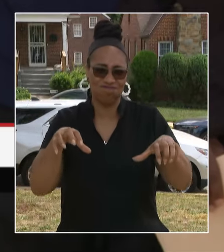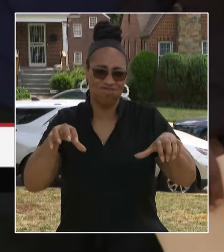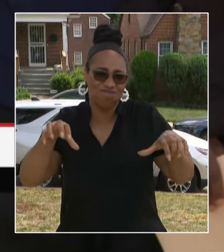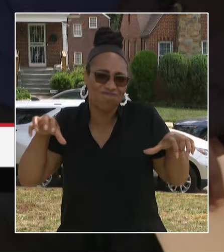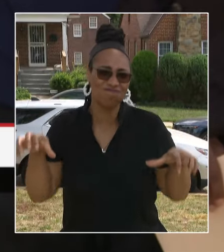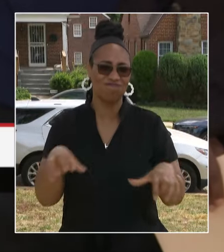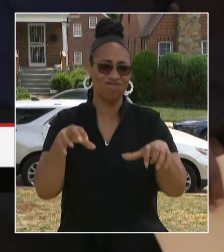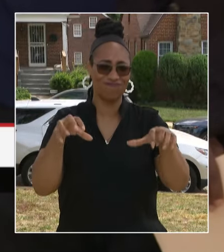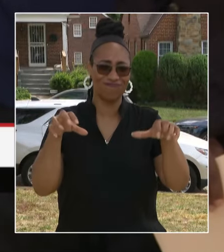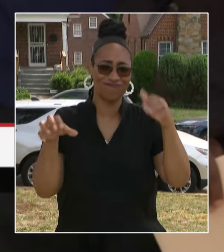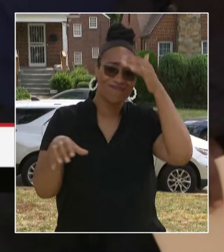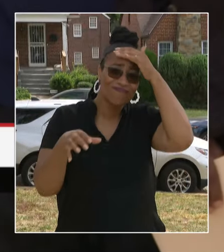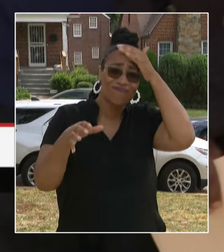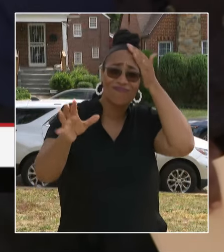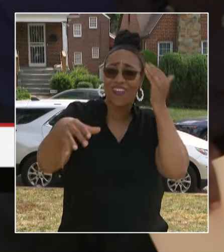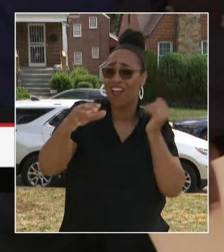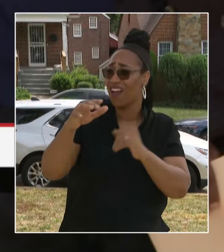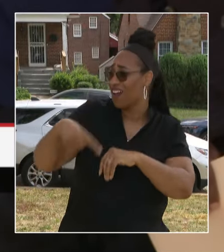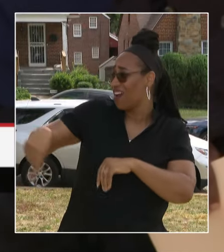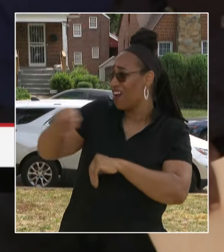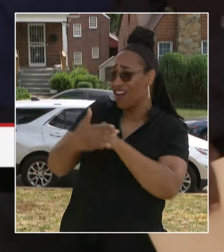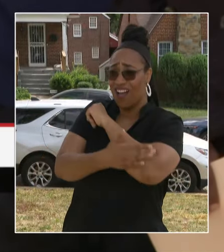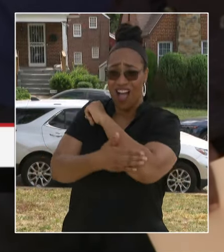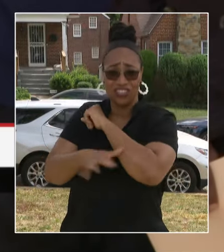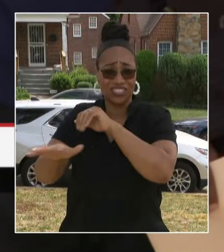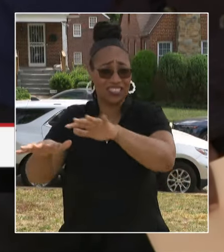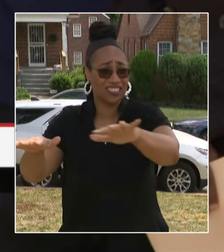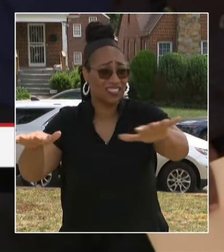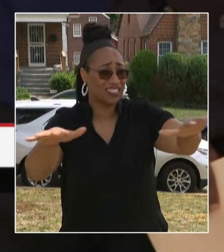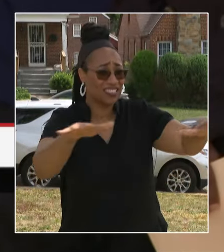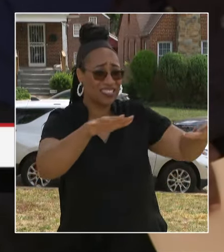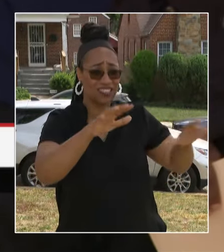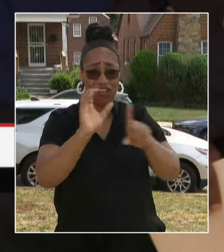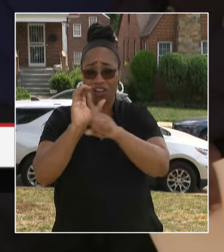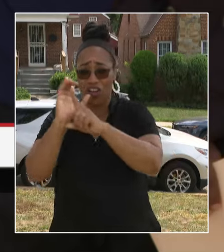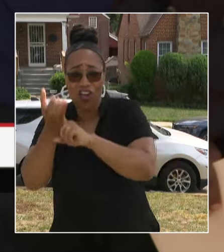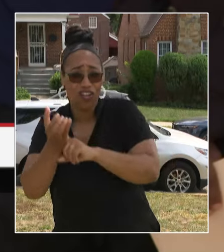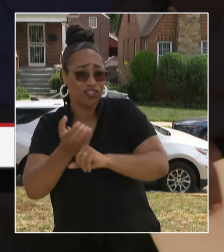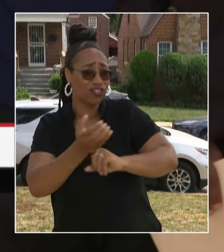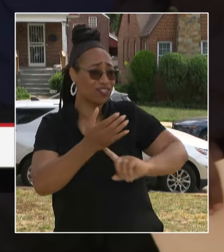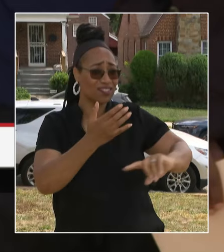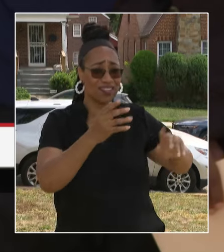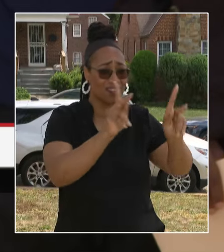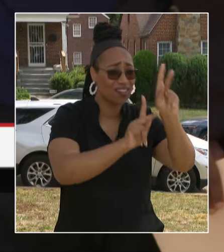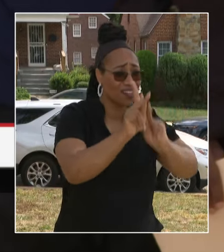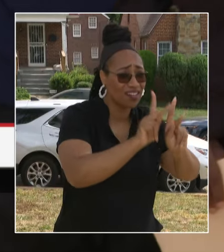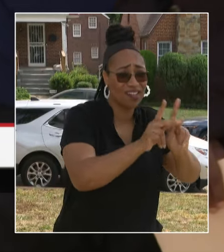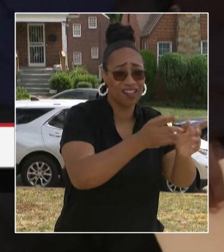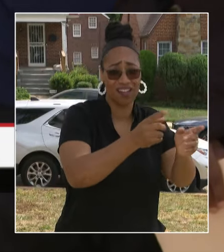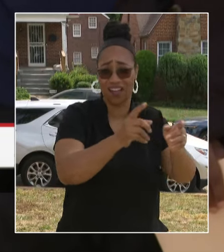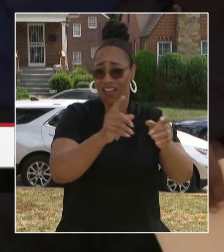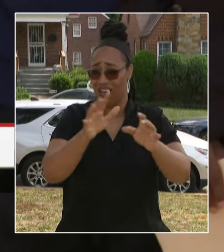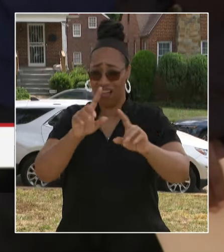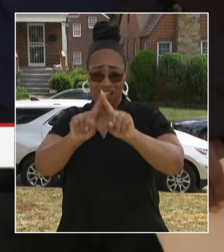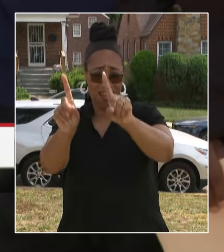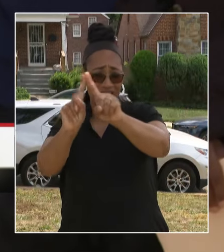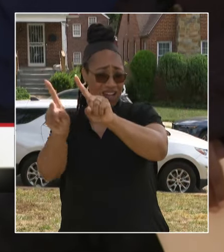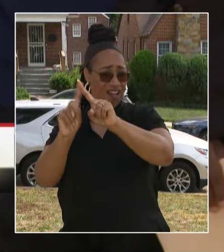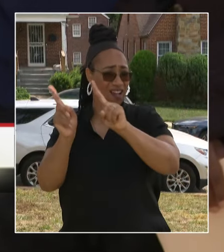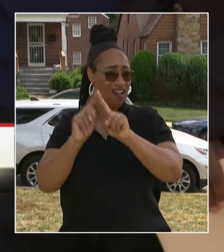cultures, colors, characters, and conditions of man. And so we lift our gazes not to what stands between us, but